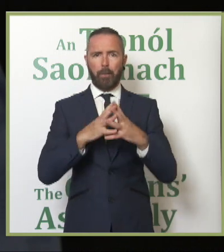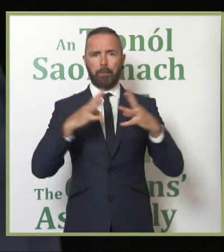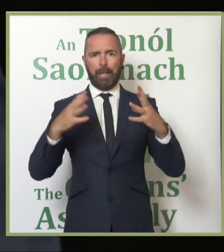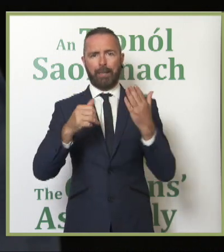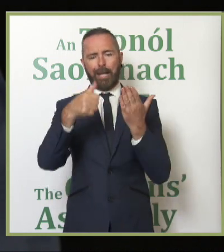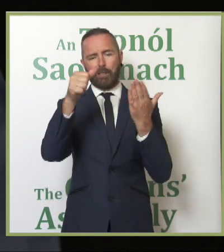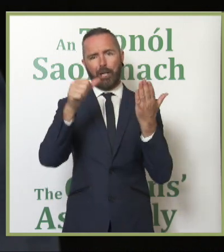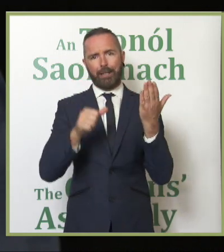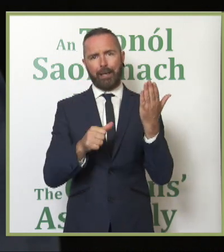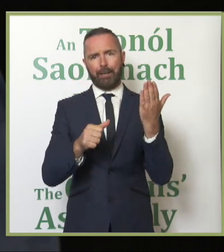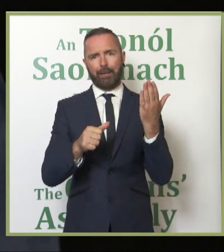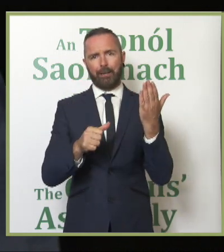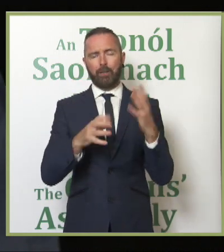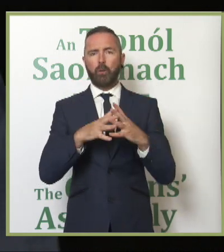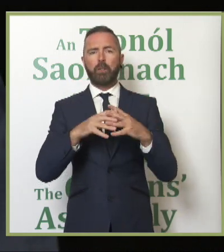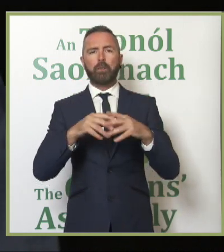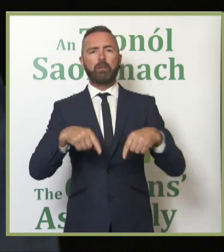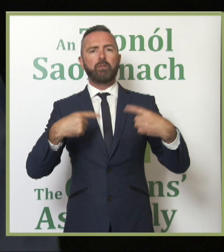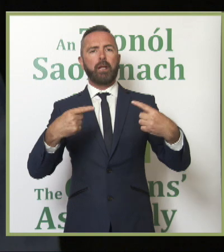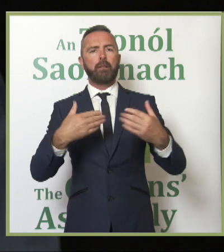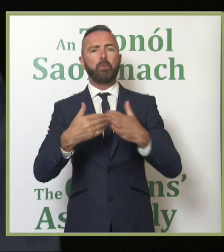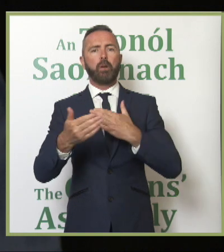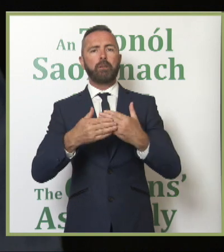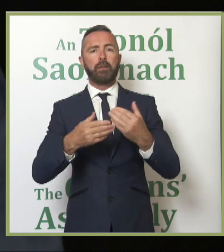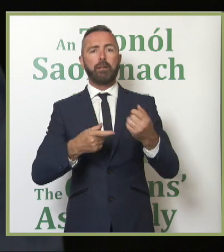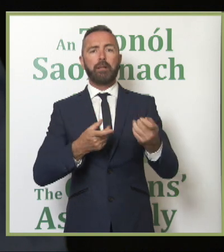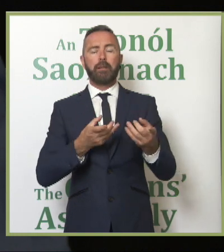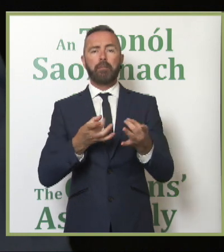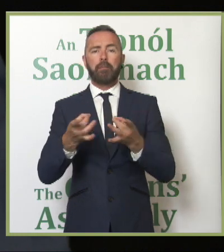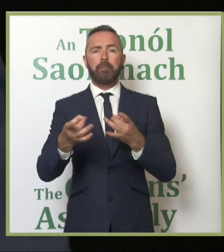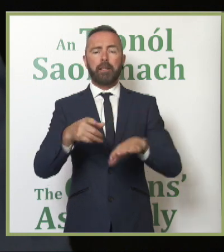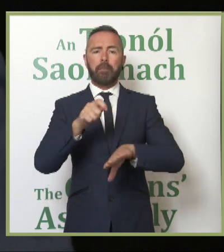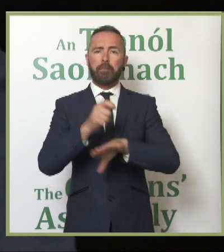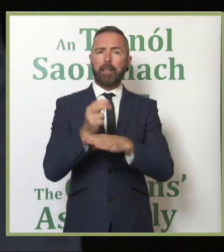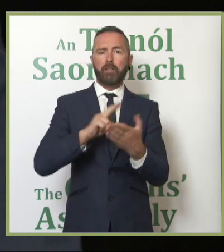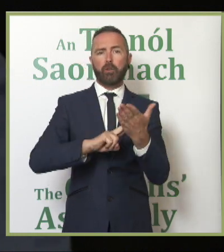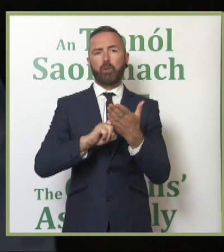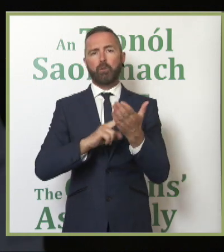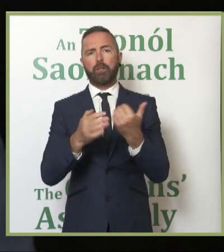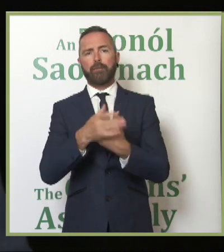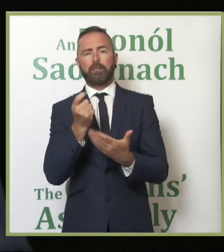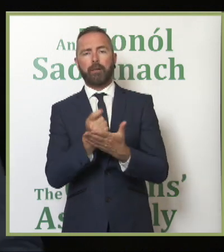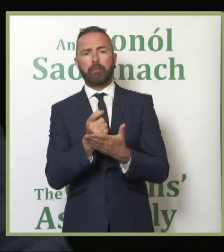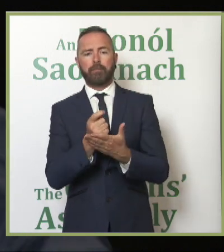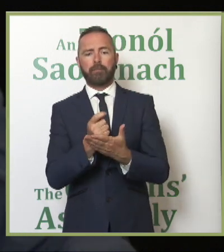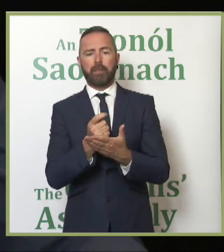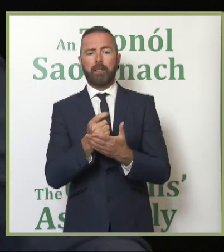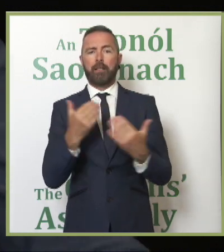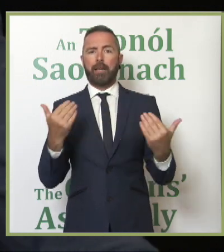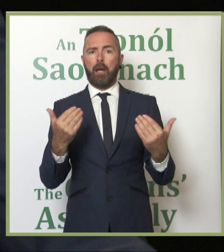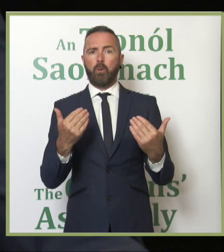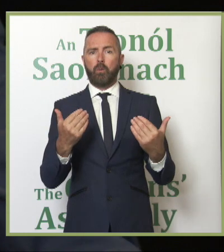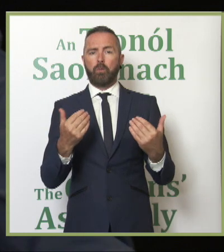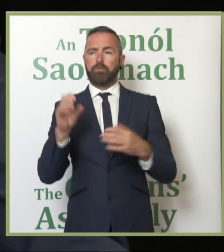And our challenge is to make the best use of that time. Now, I don't expect you're going to be able to read this, but what I'm going to explain how